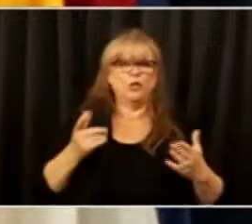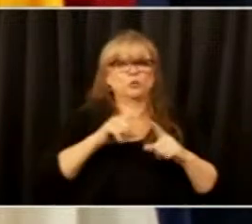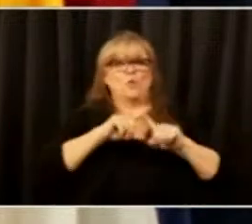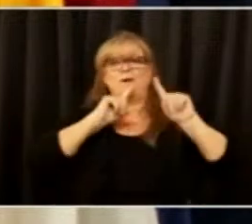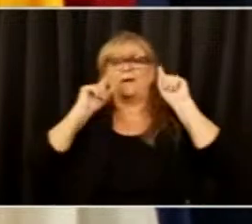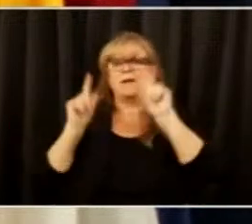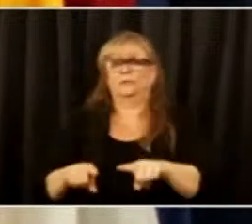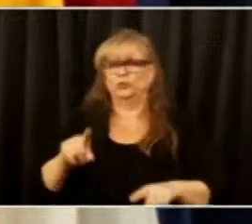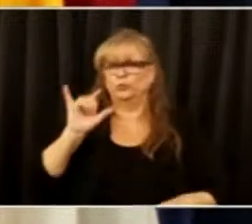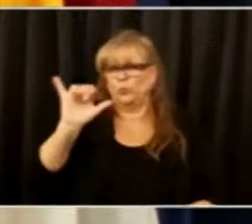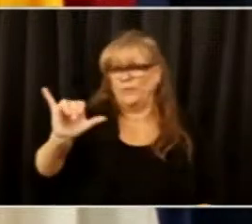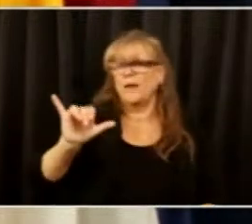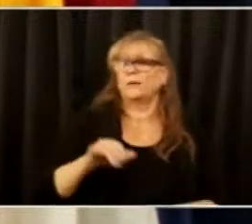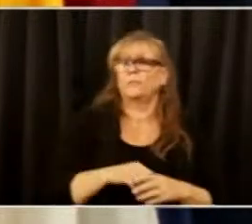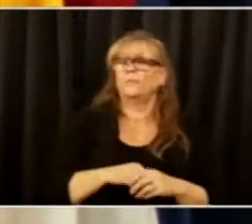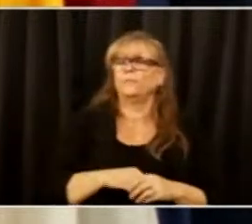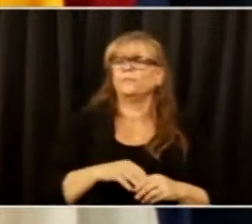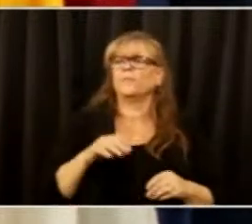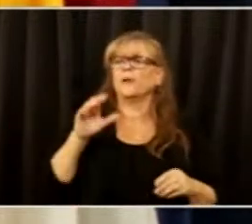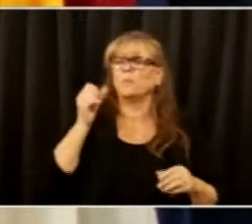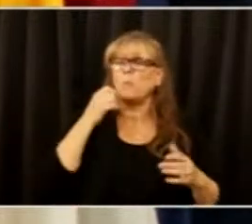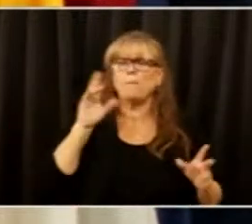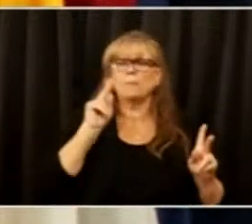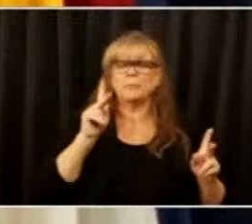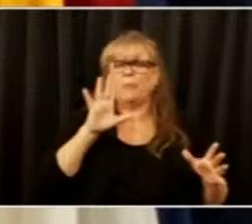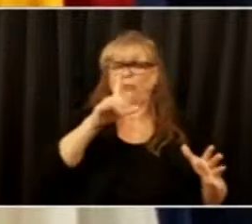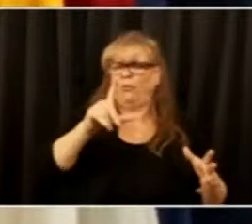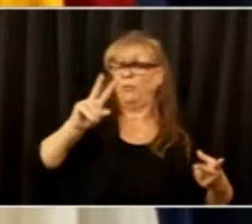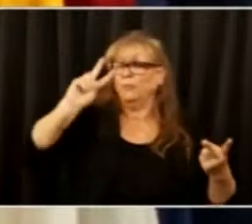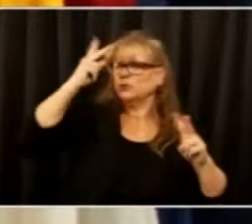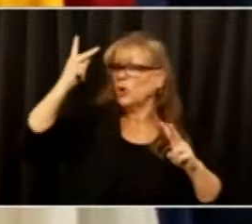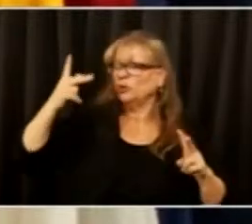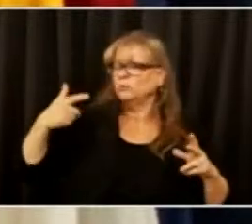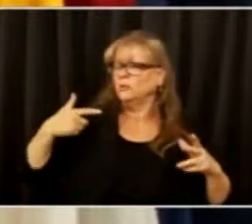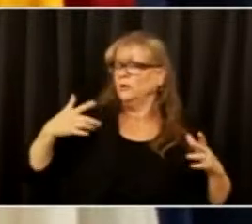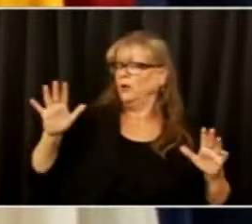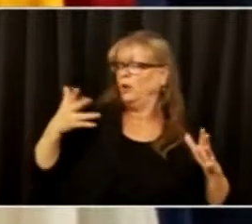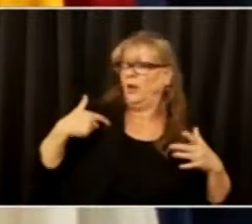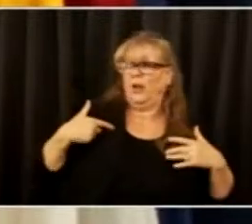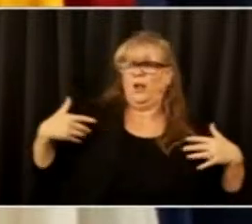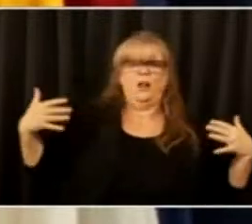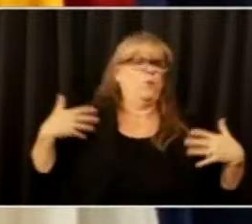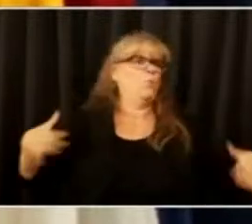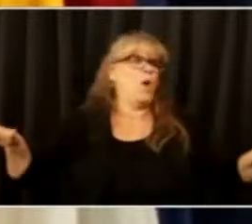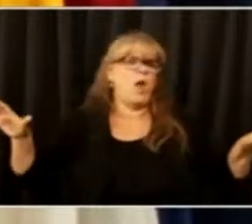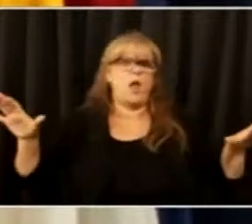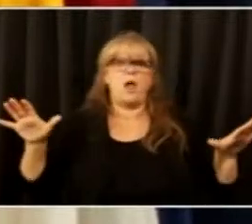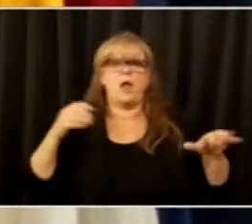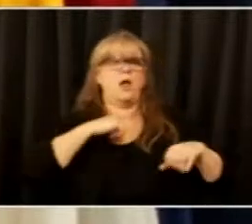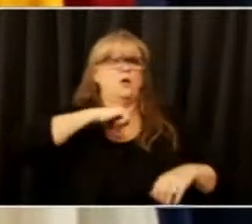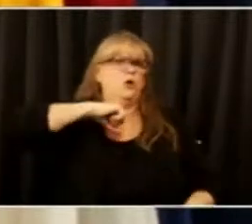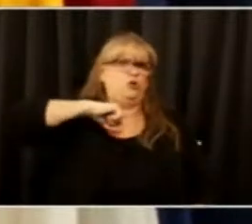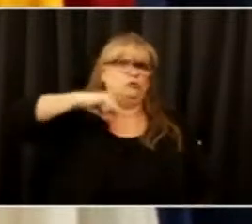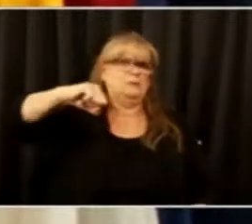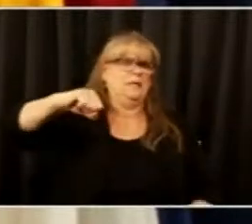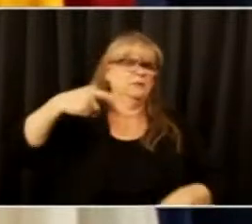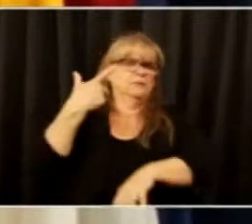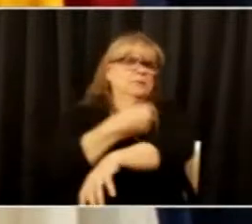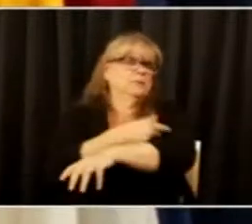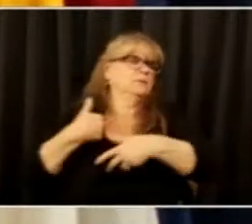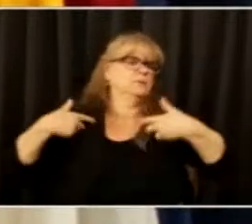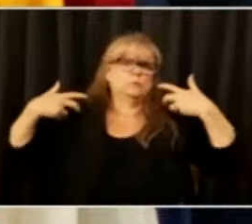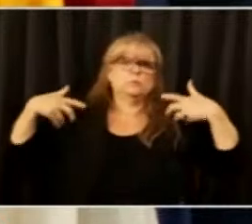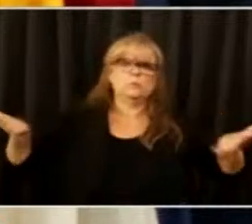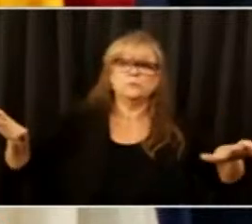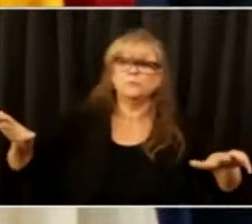lack of information or inaccurate information to stand in the way of you getting this life-saving vaccine that could protect your life and the life of your loved